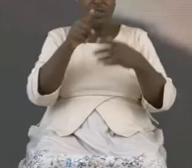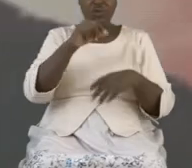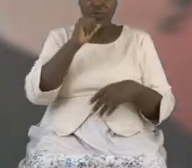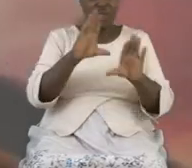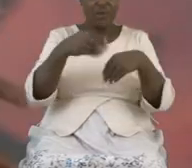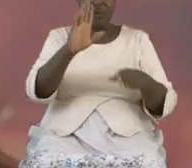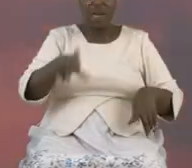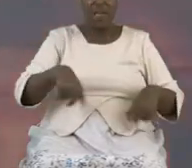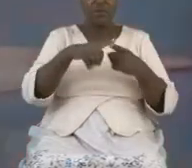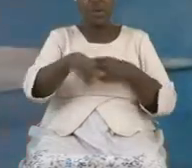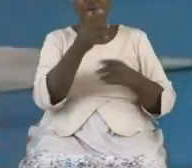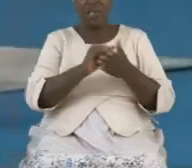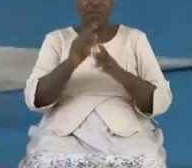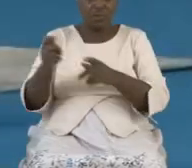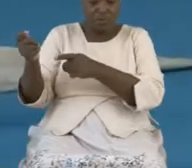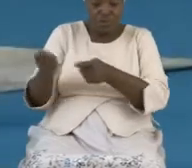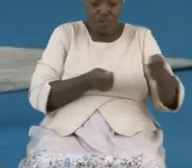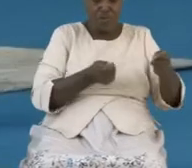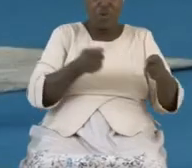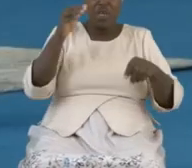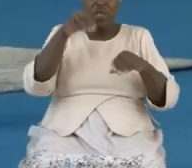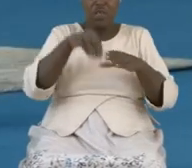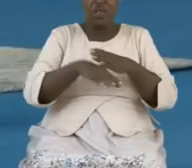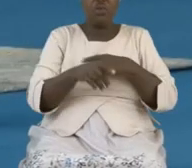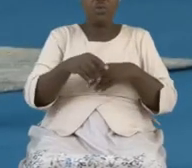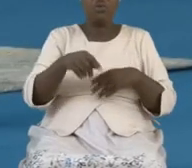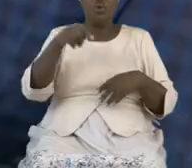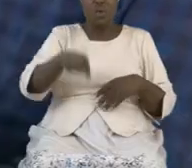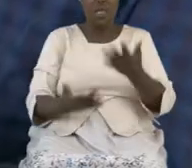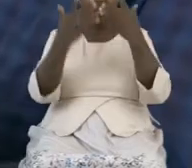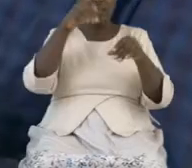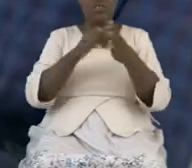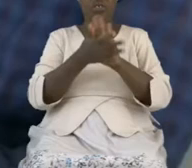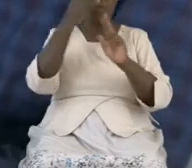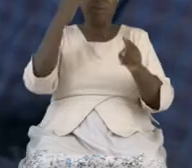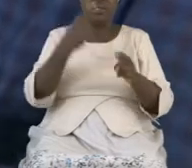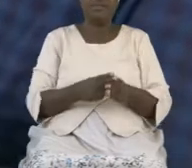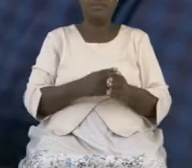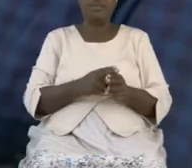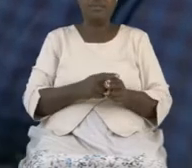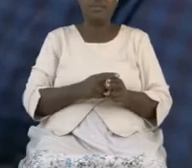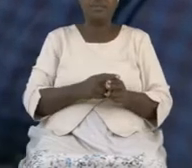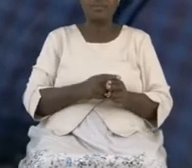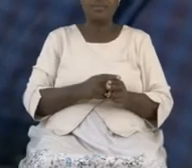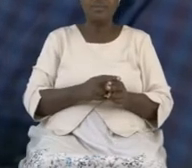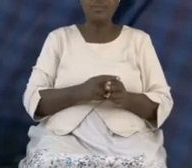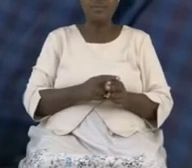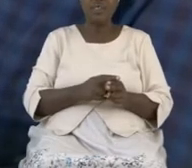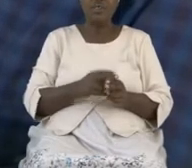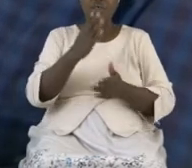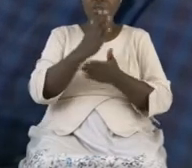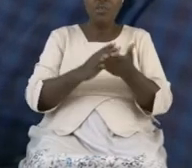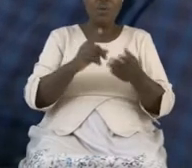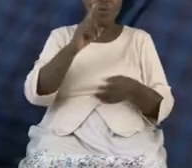you, drive you, pull you into hell in Jesus' name. Somebody from Port Harcourt will